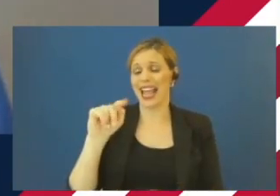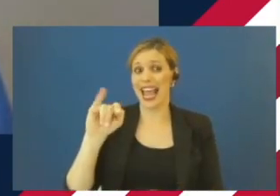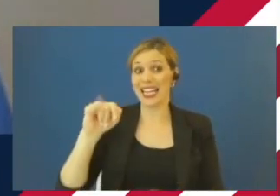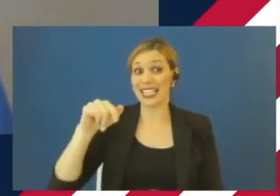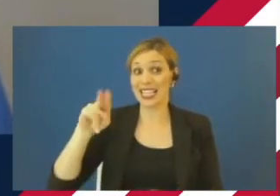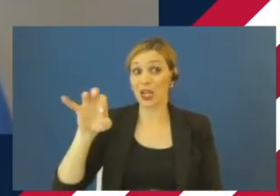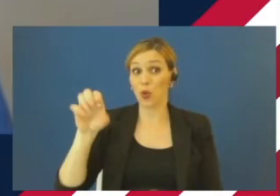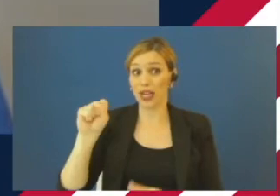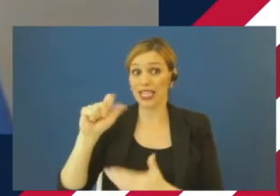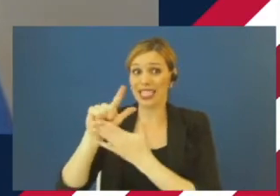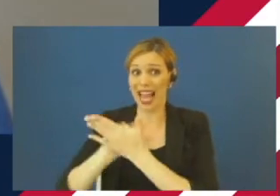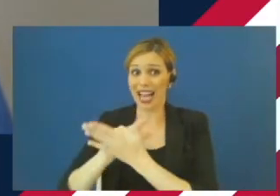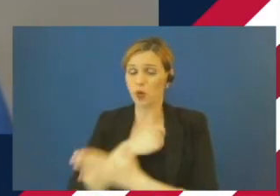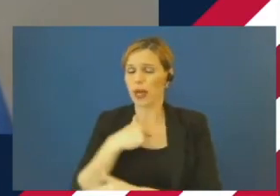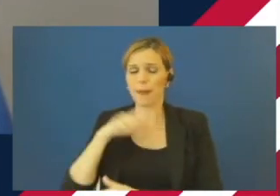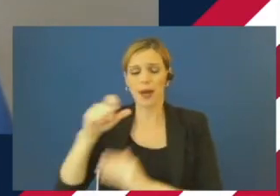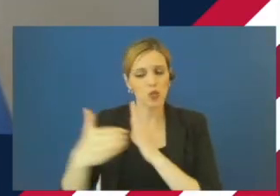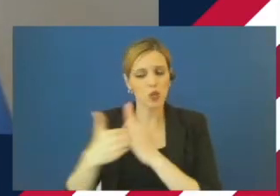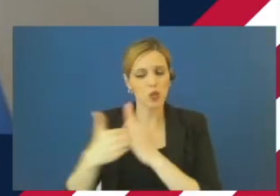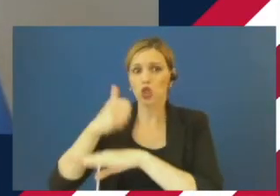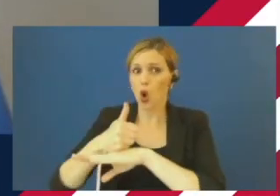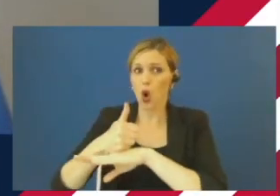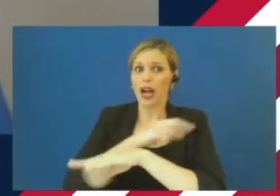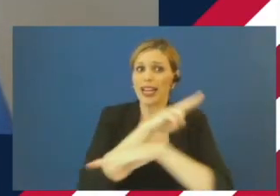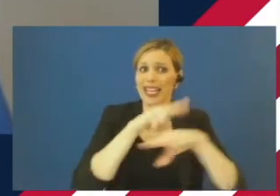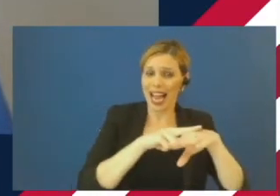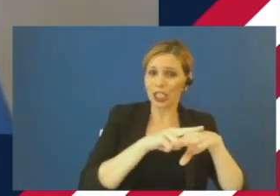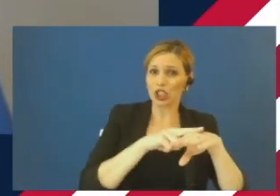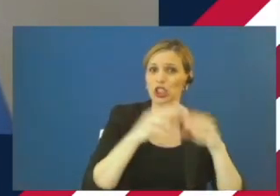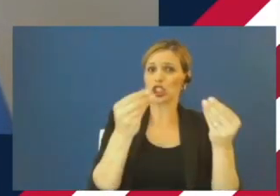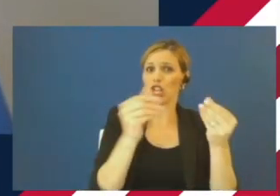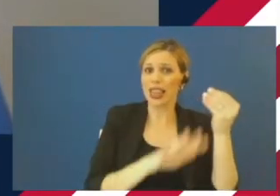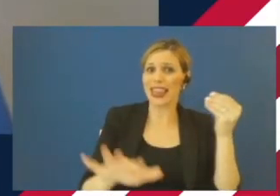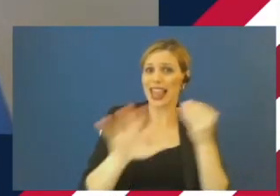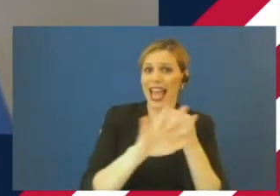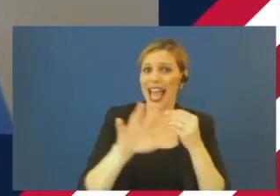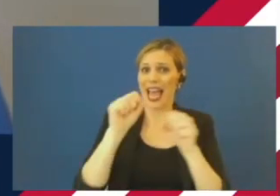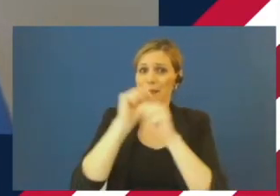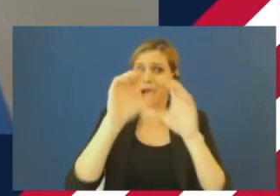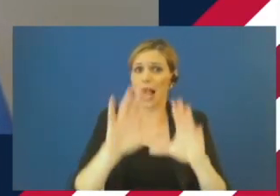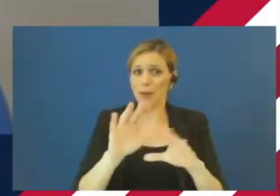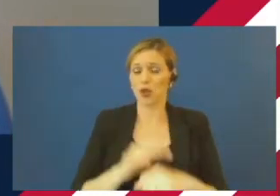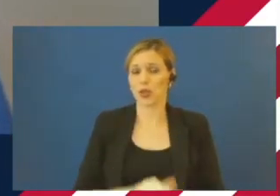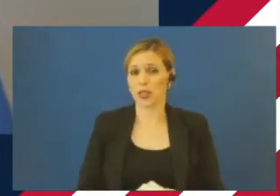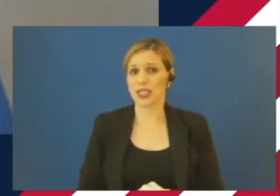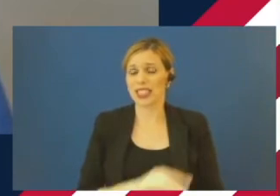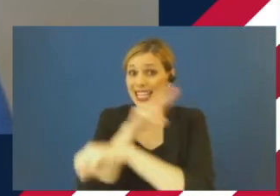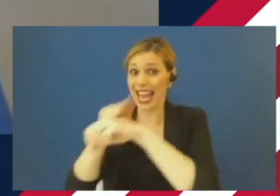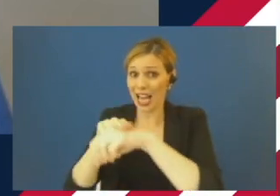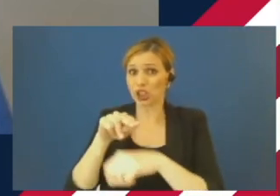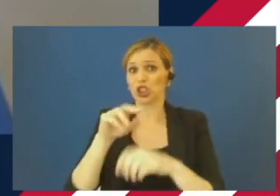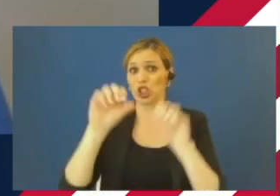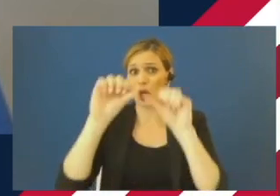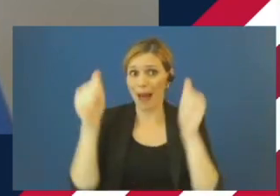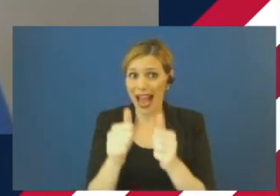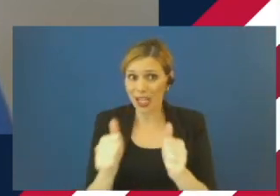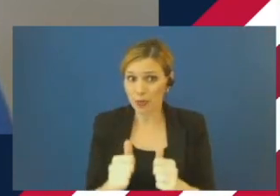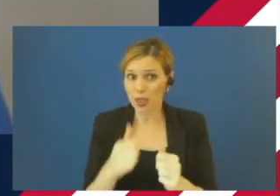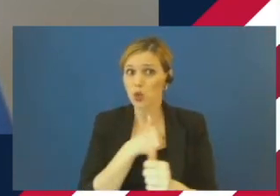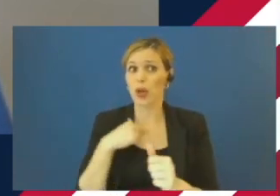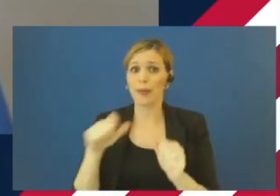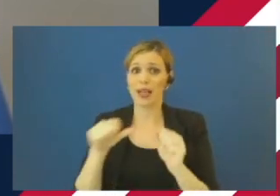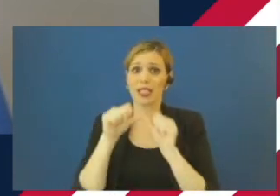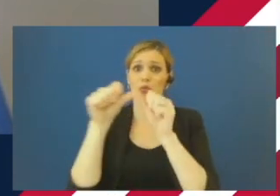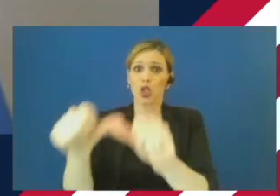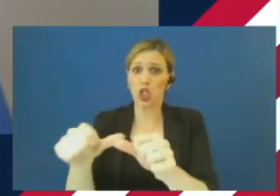restore national land monuments like Bears Ears and Grand Staircase Escalante national monuments, and oppose oil and gas drilling